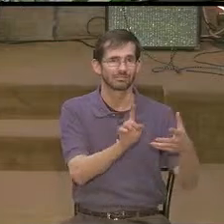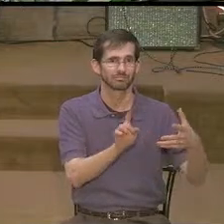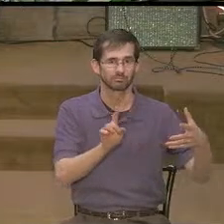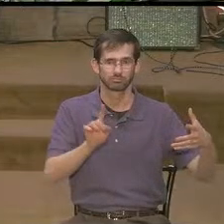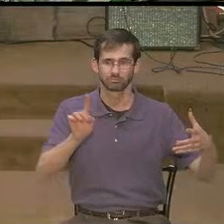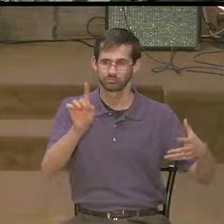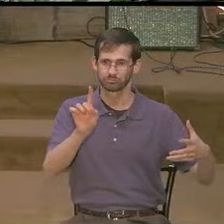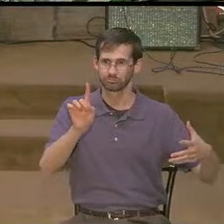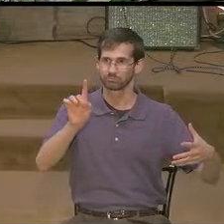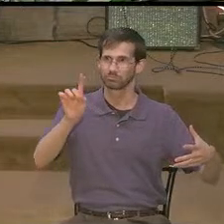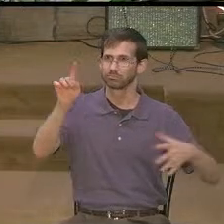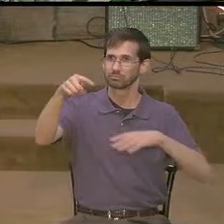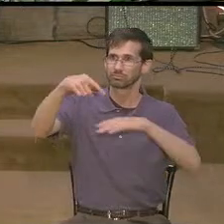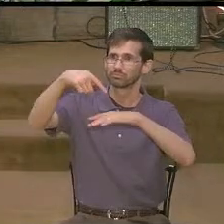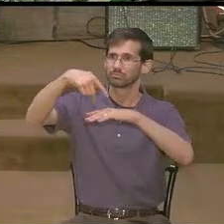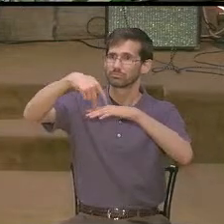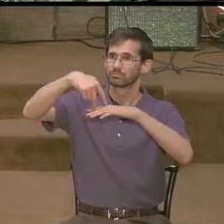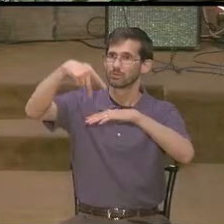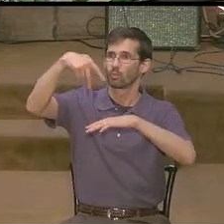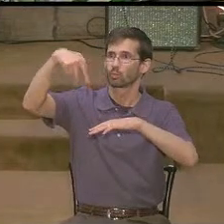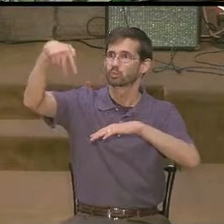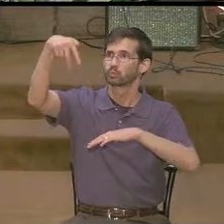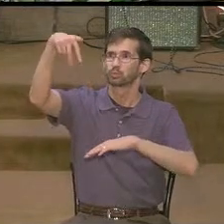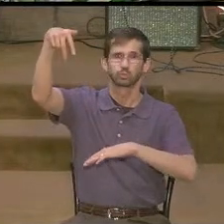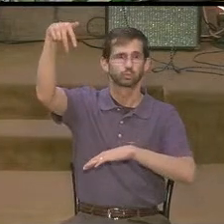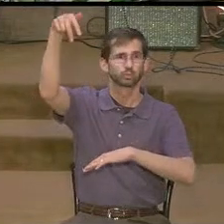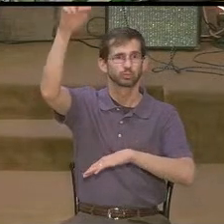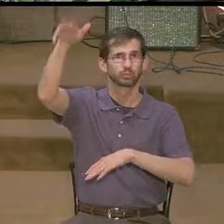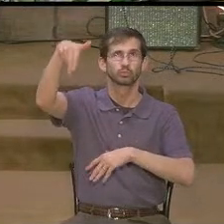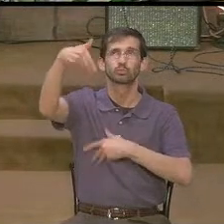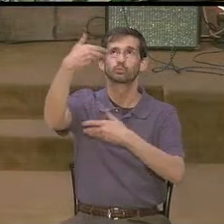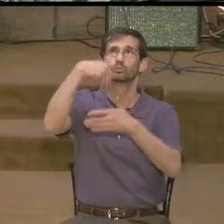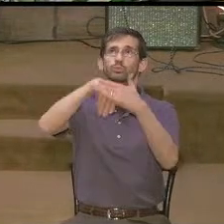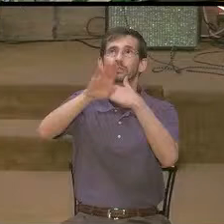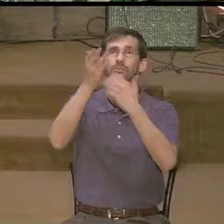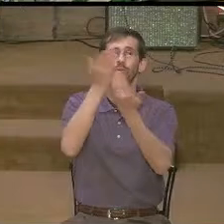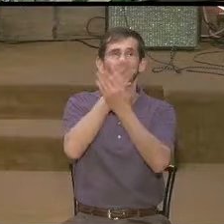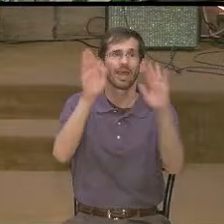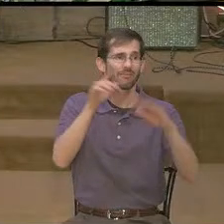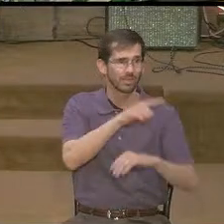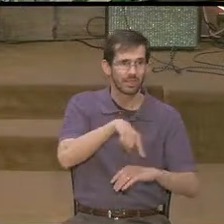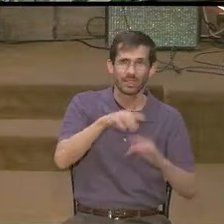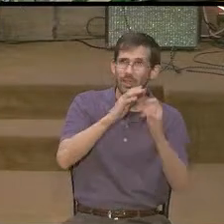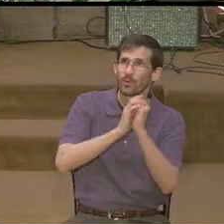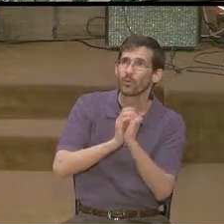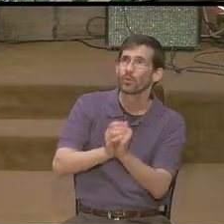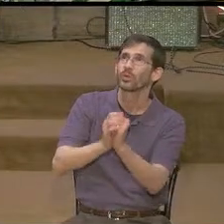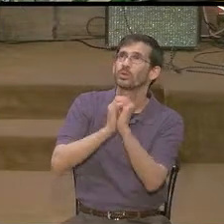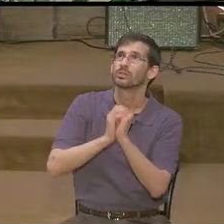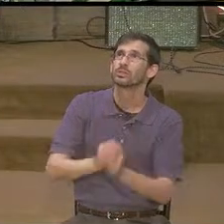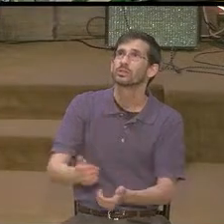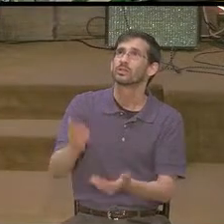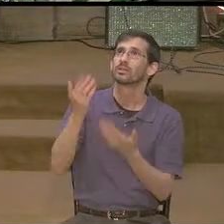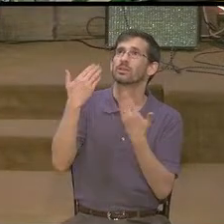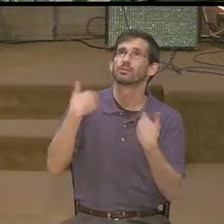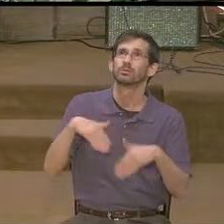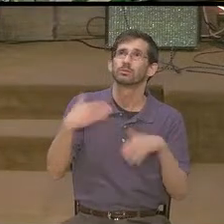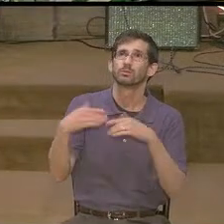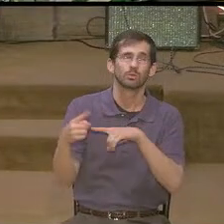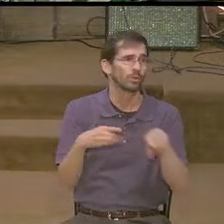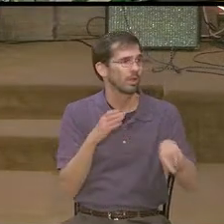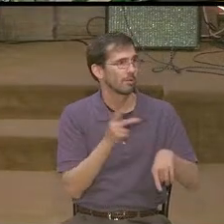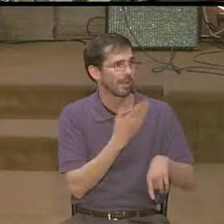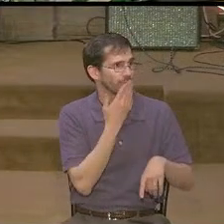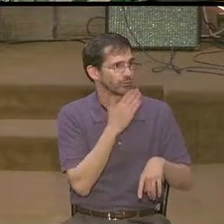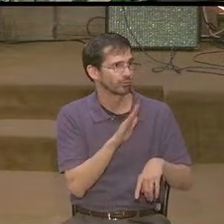up into heaven. And they worshiped him and returned to Jerusalem with great joy and were continually in